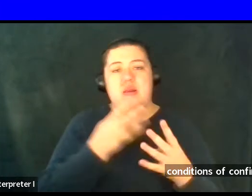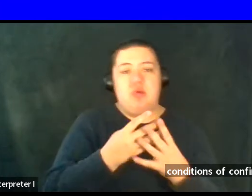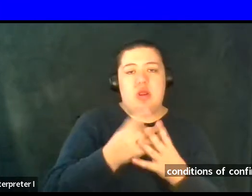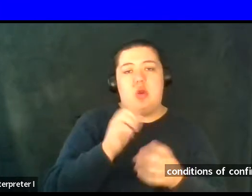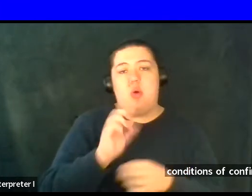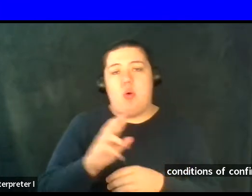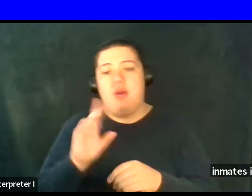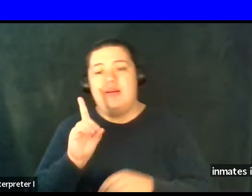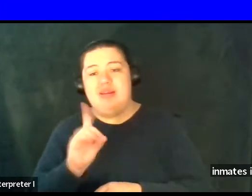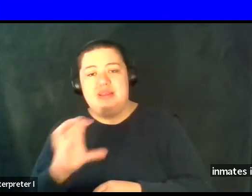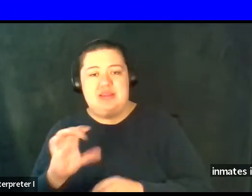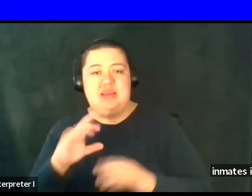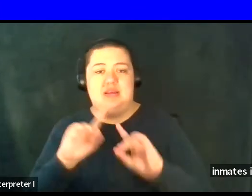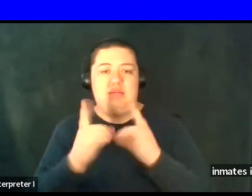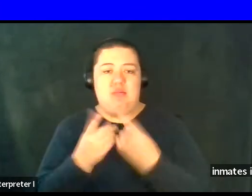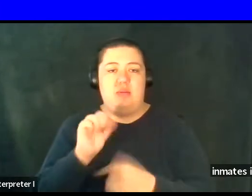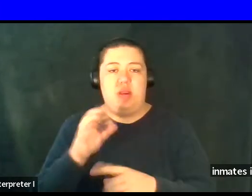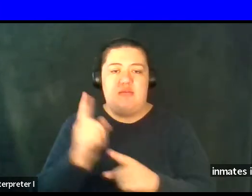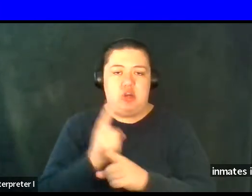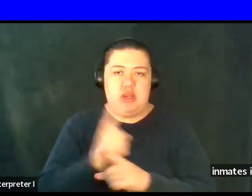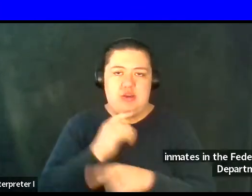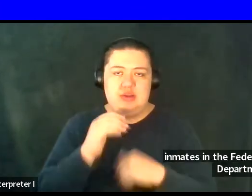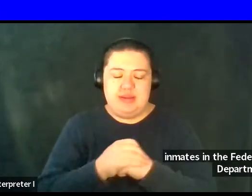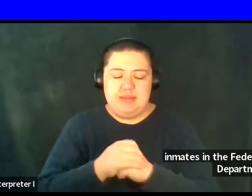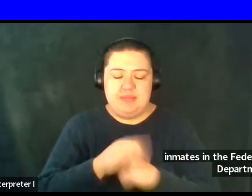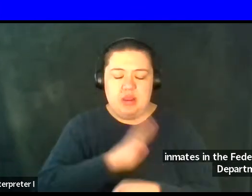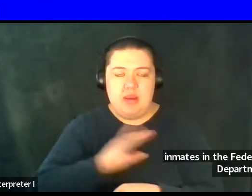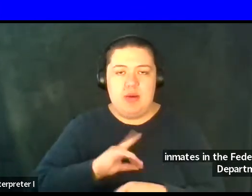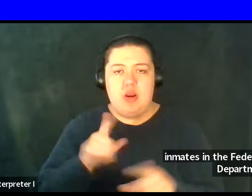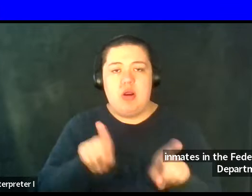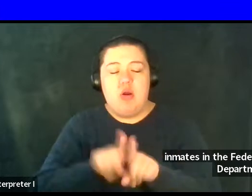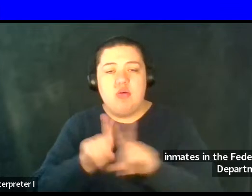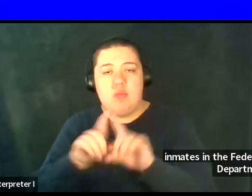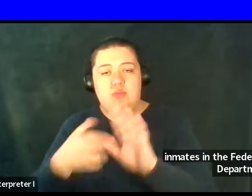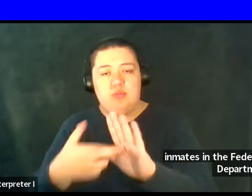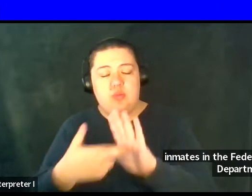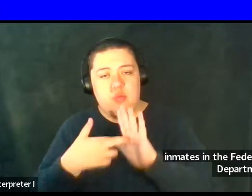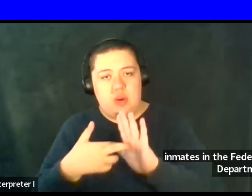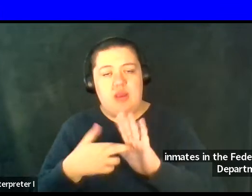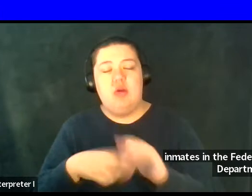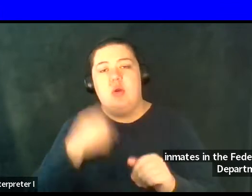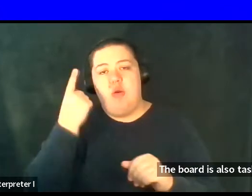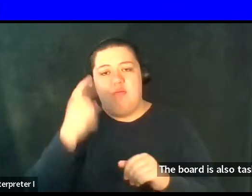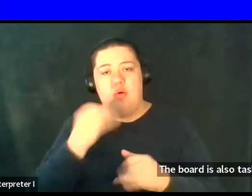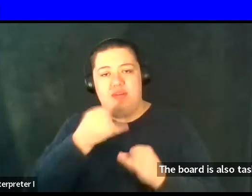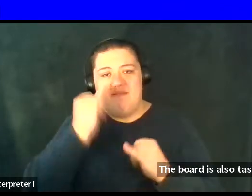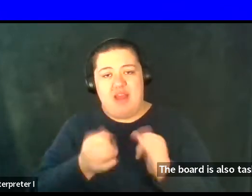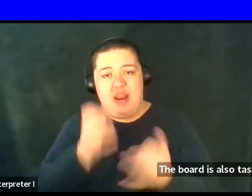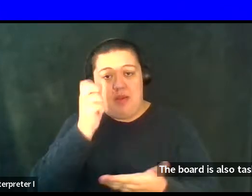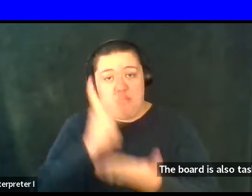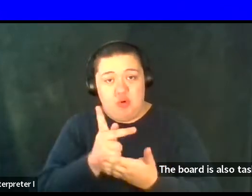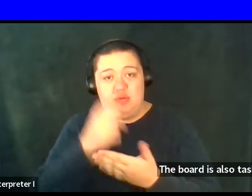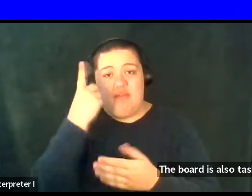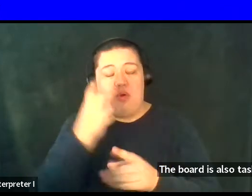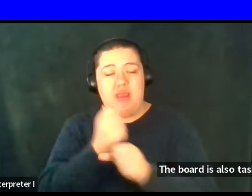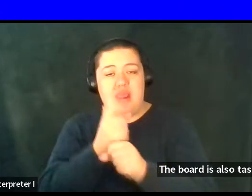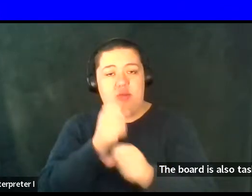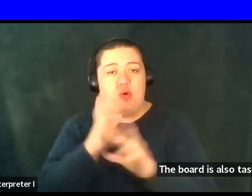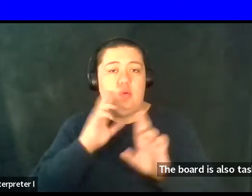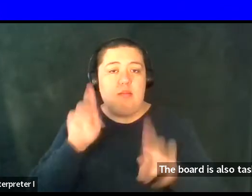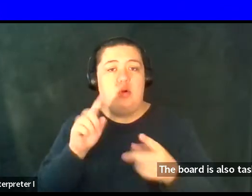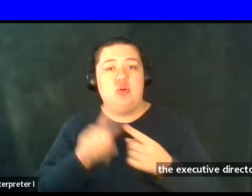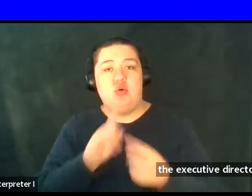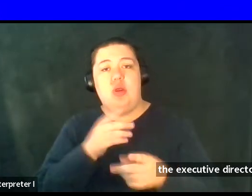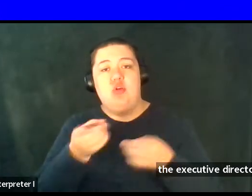Department of Corrections. The board is also tasked with giving final approval of the executive director's annual report to the director of the